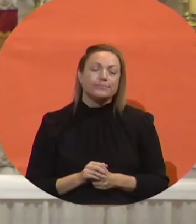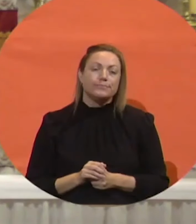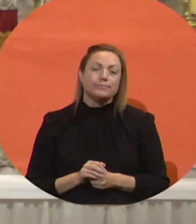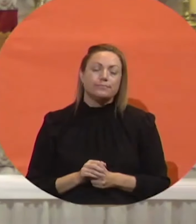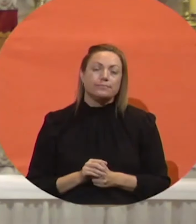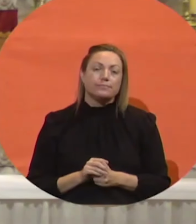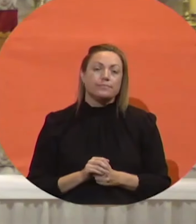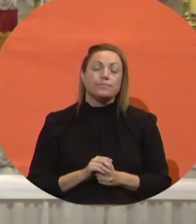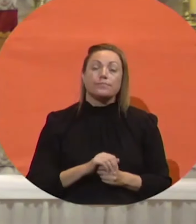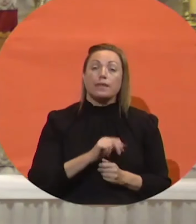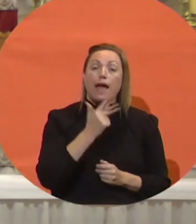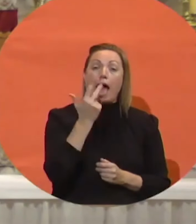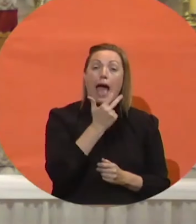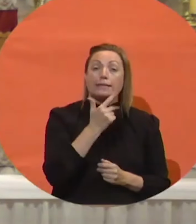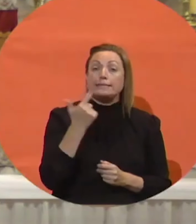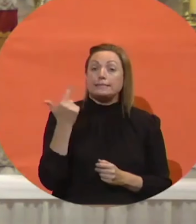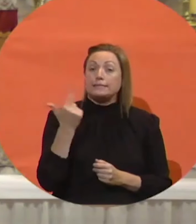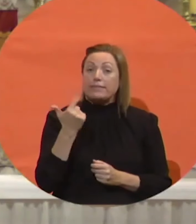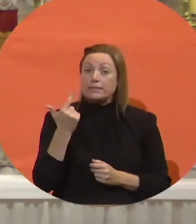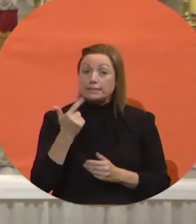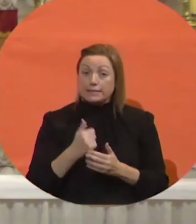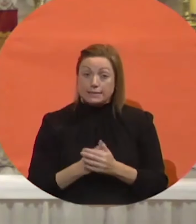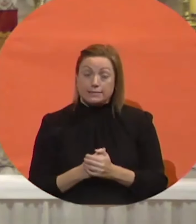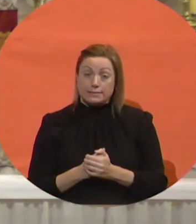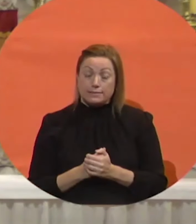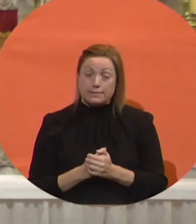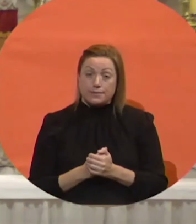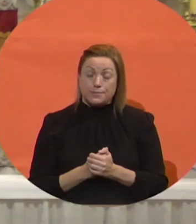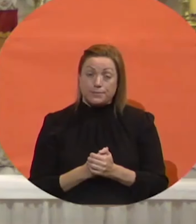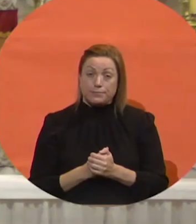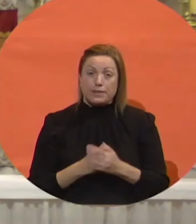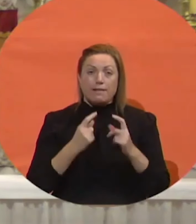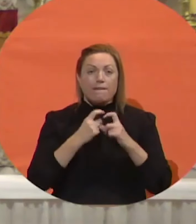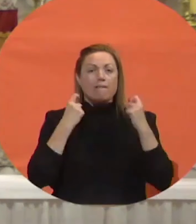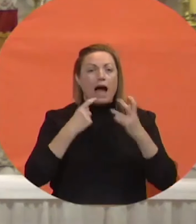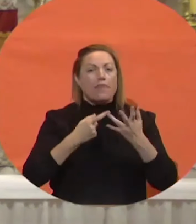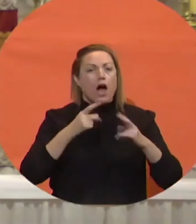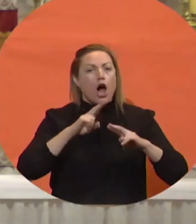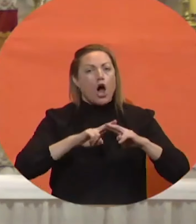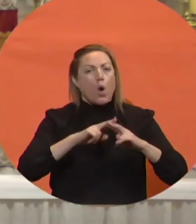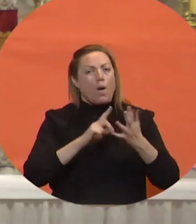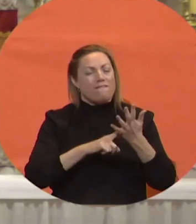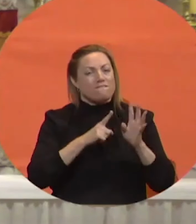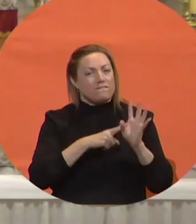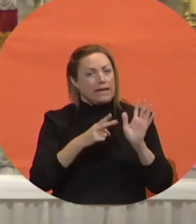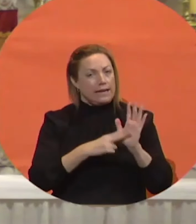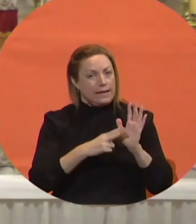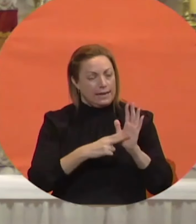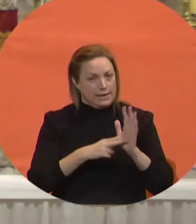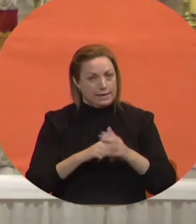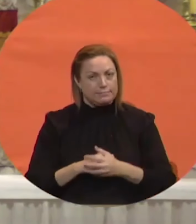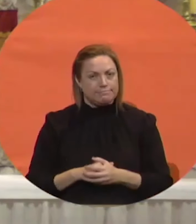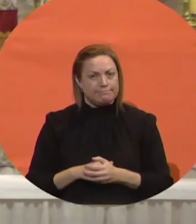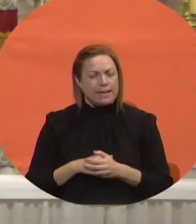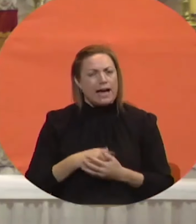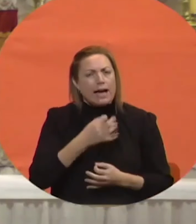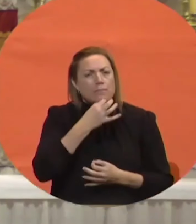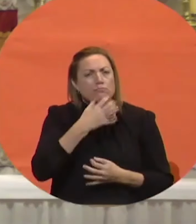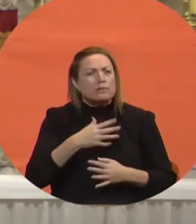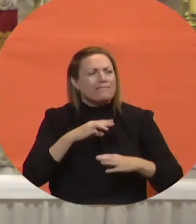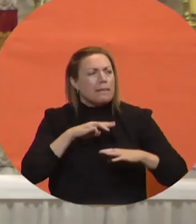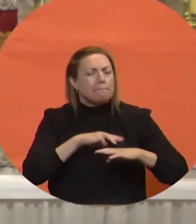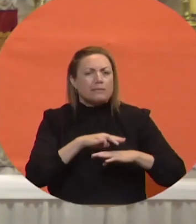In 1817, Father Jeremiah O'Flynn arrived, undertook a brief ministry amongst the